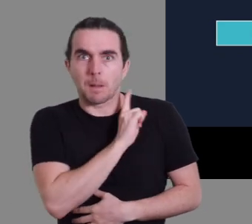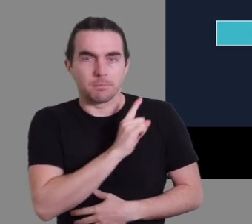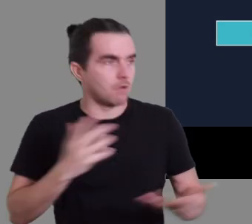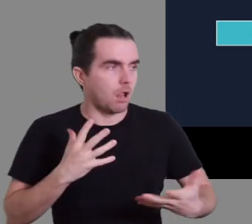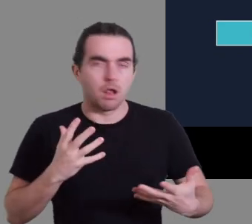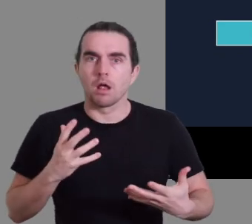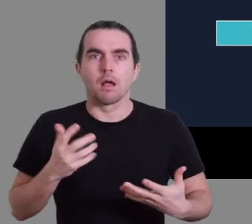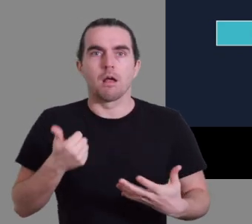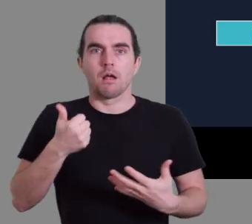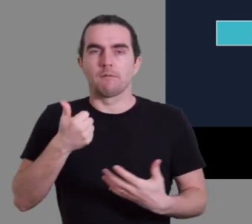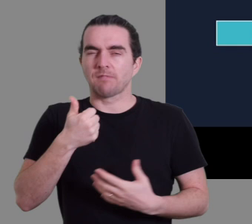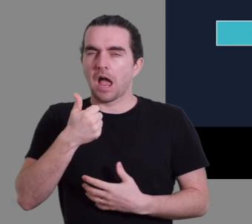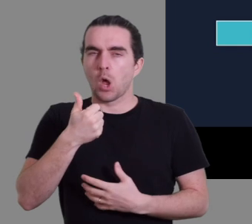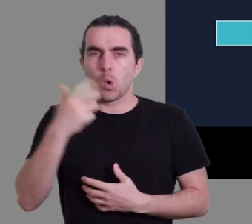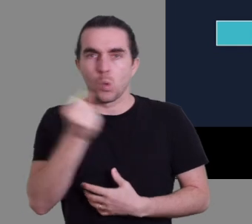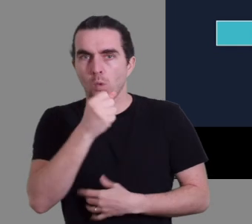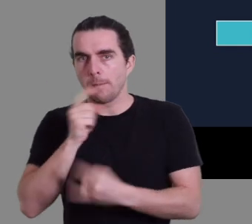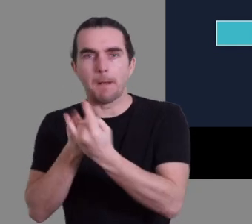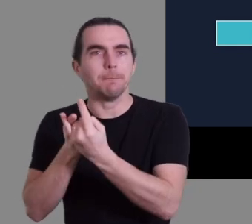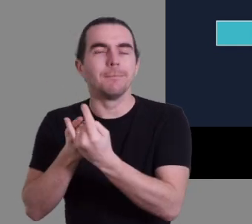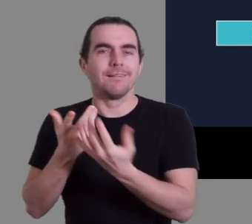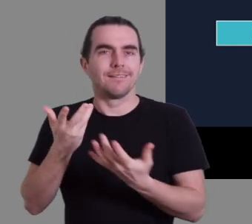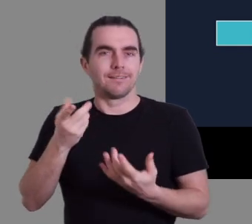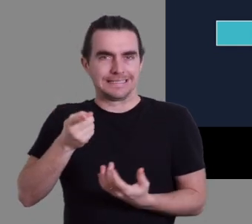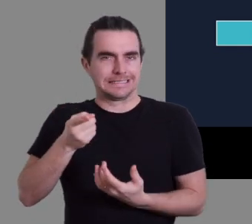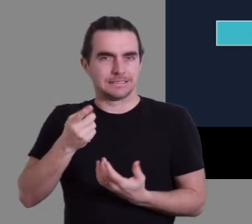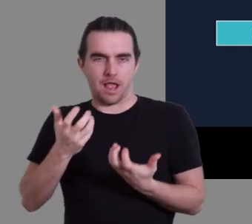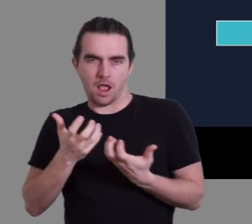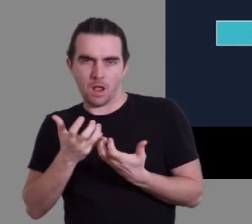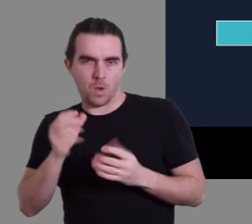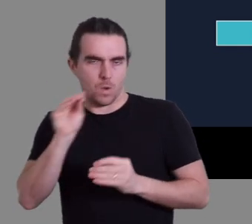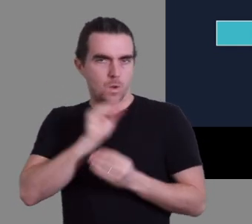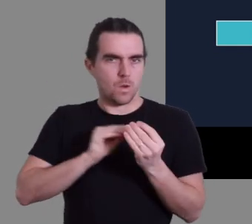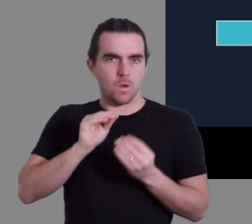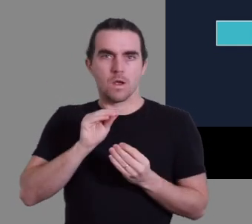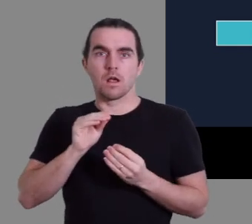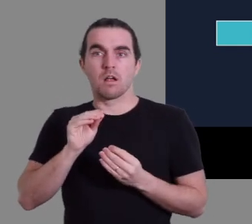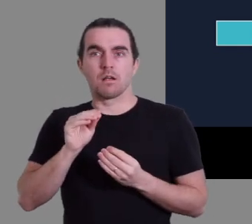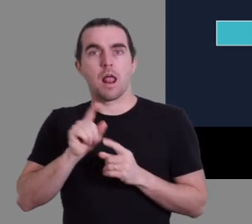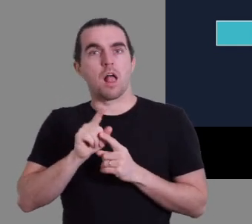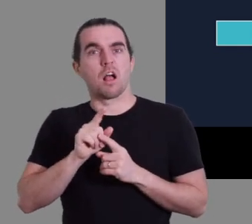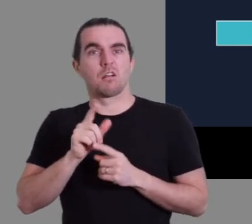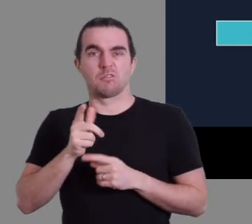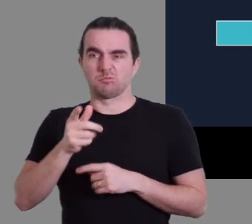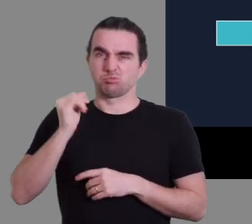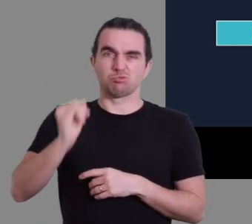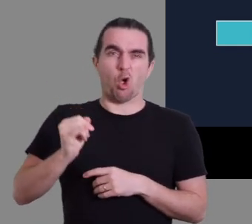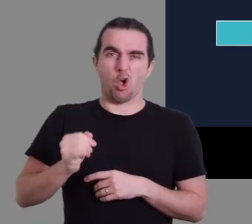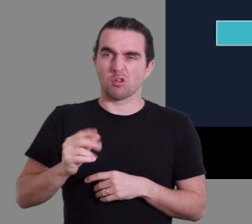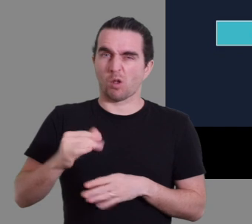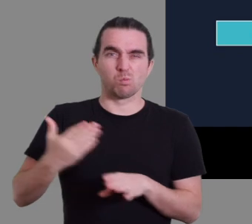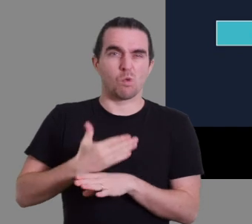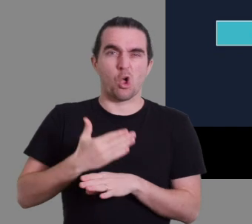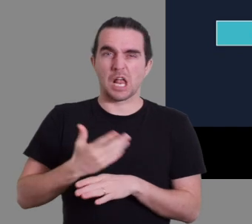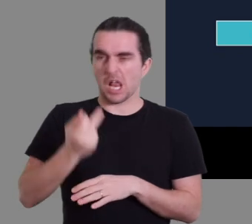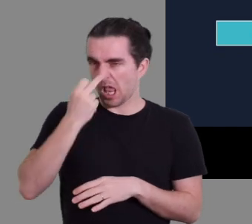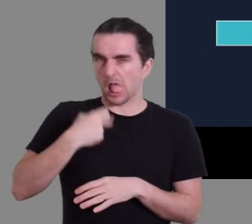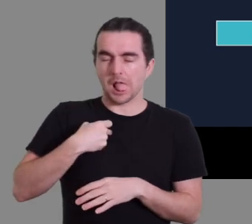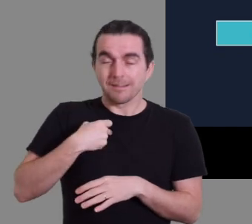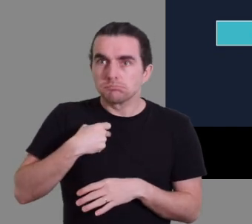got the ball under control at exactly the right moment, he was like, well, in his sense, that was the wrong context. It wasn't working.